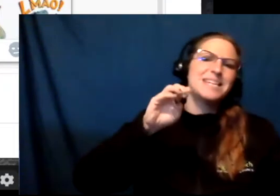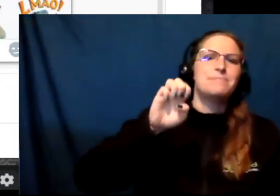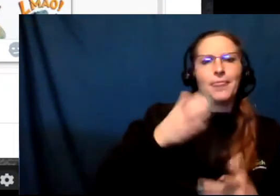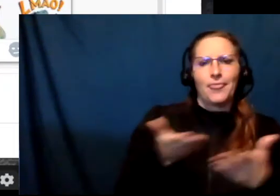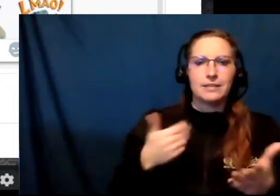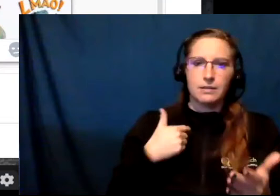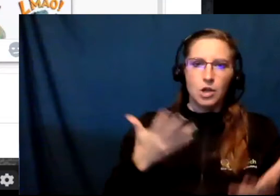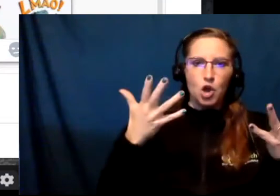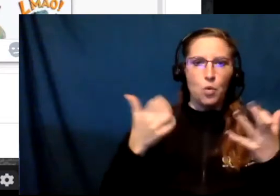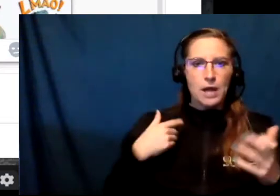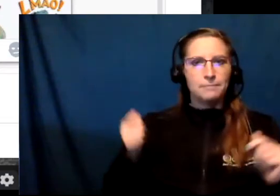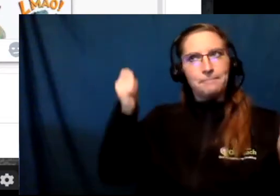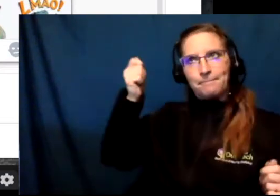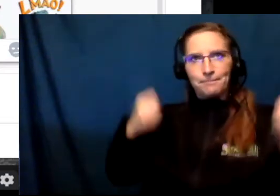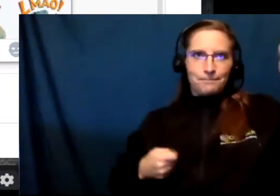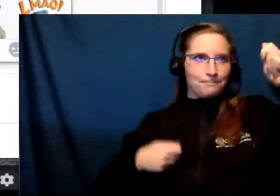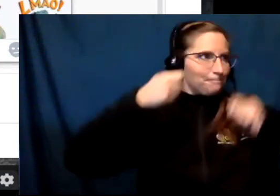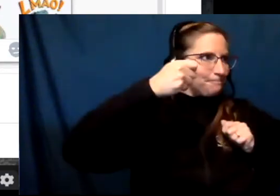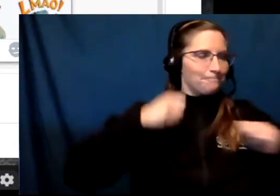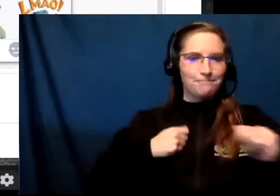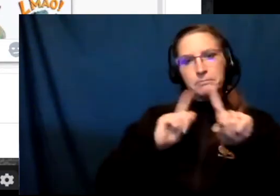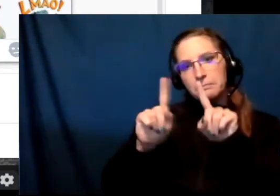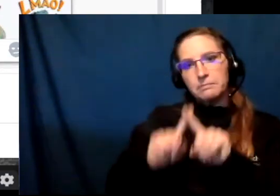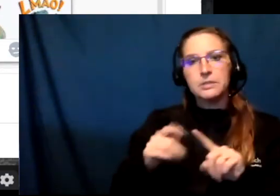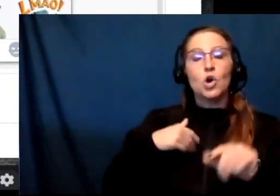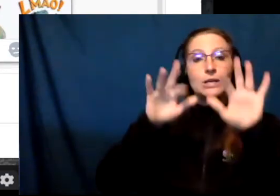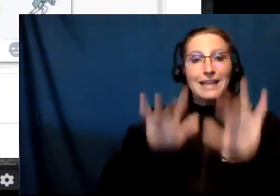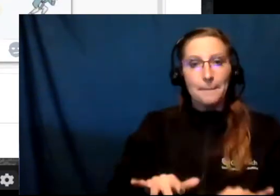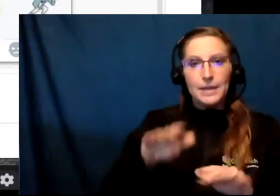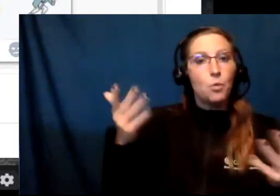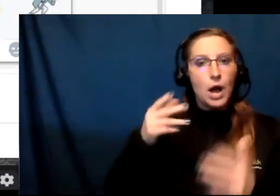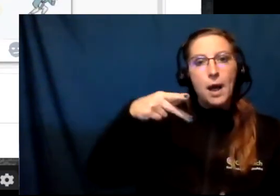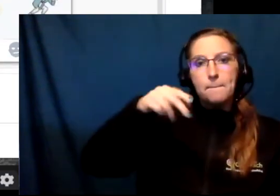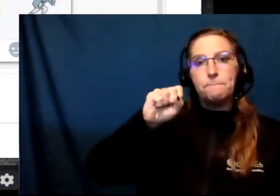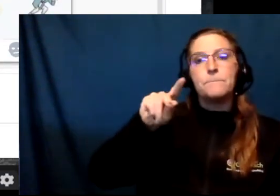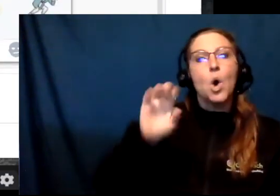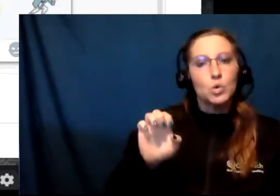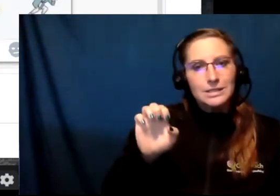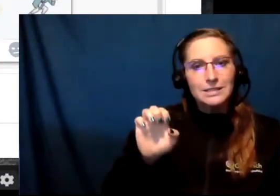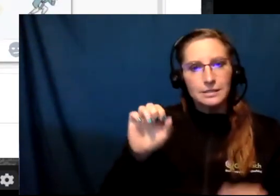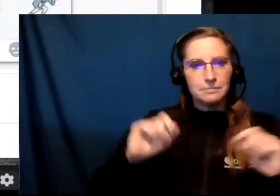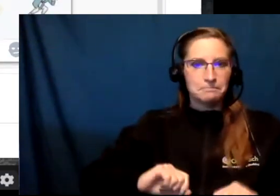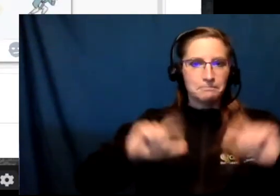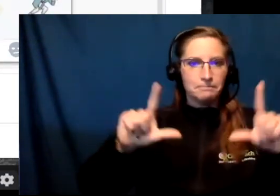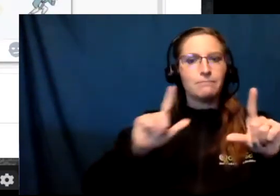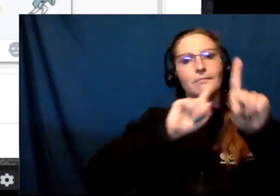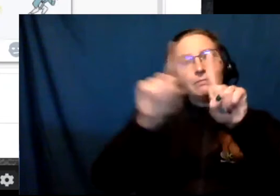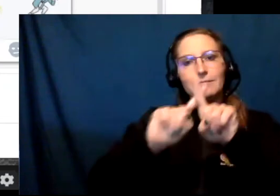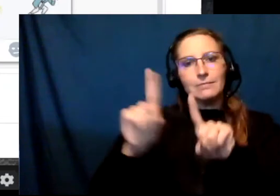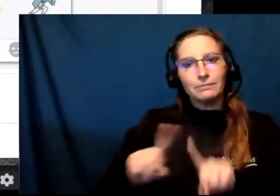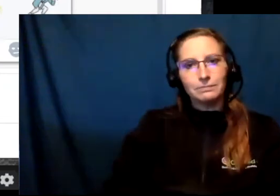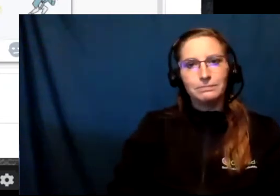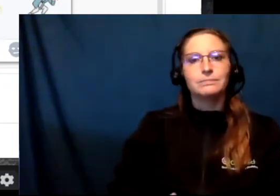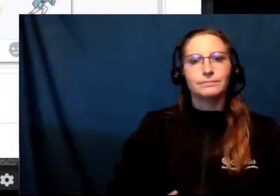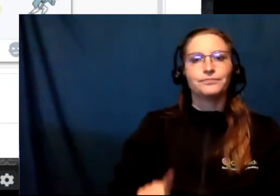want us posing. So what we do is we type in pose. And what that does is it brings our Bitmoji up and we